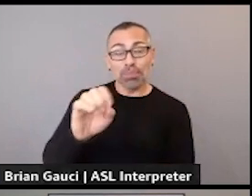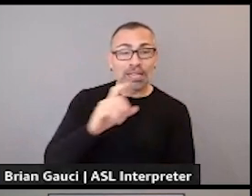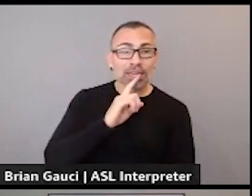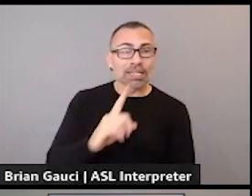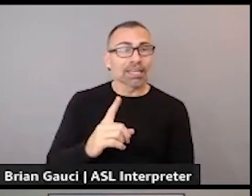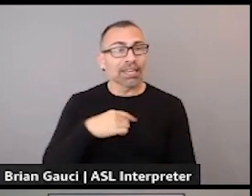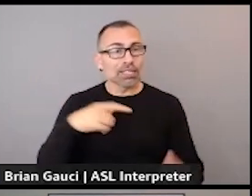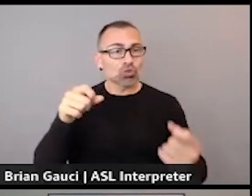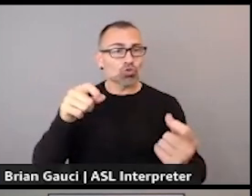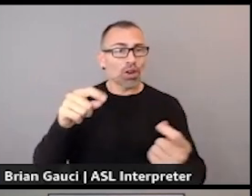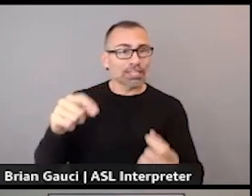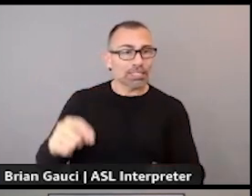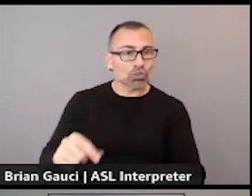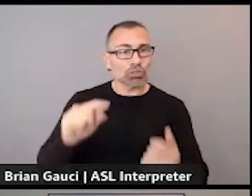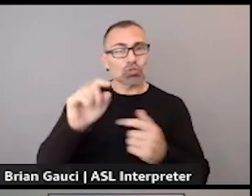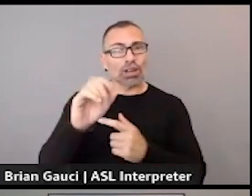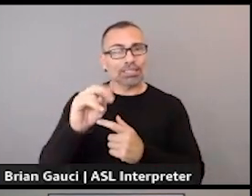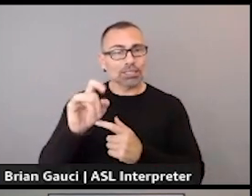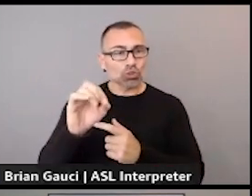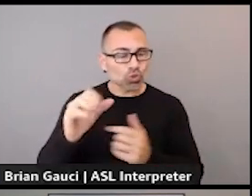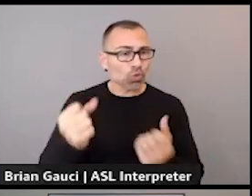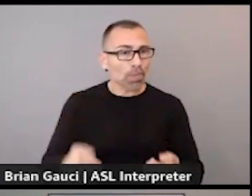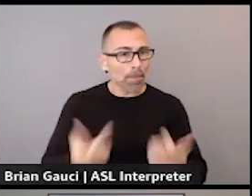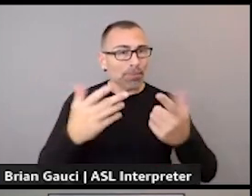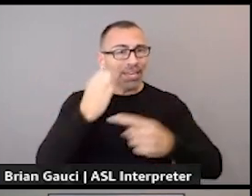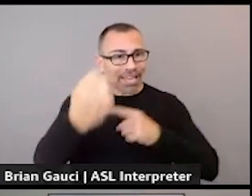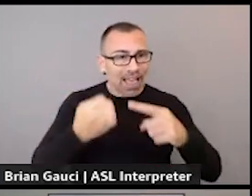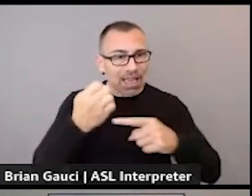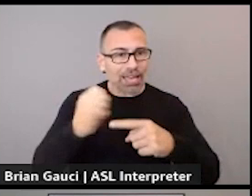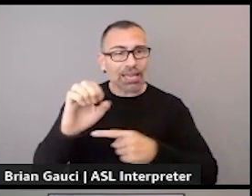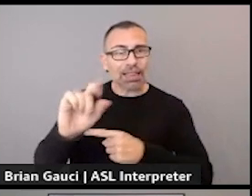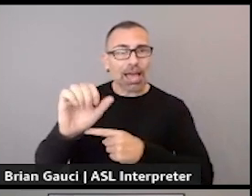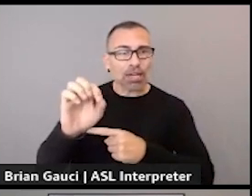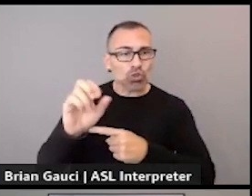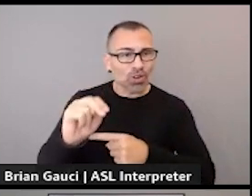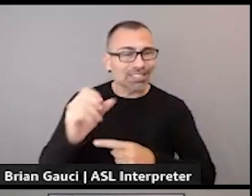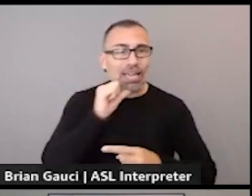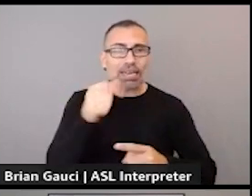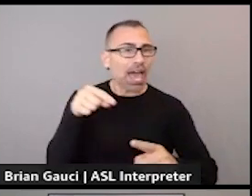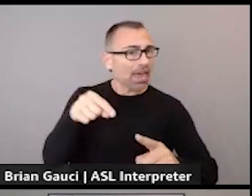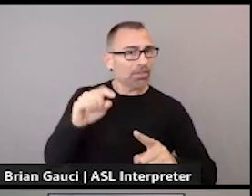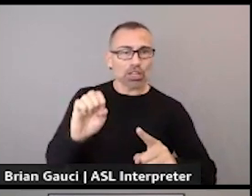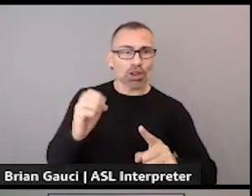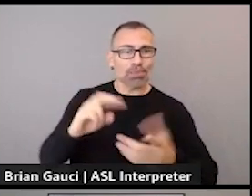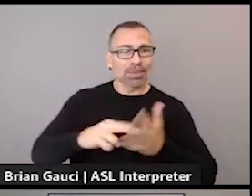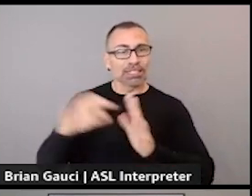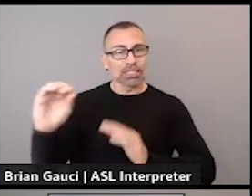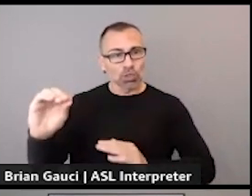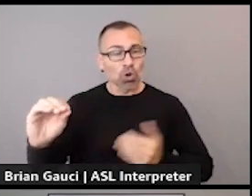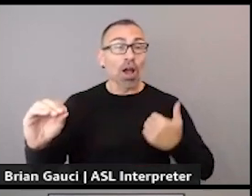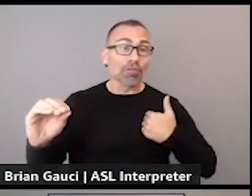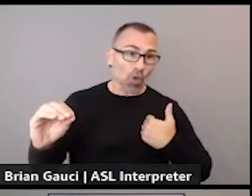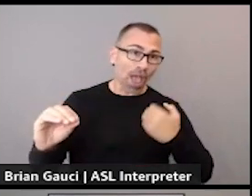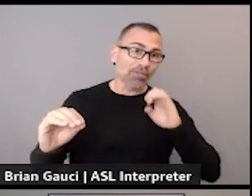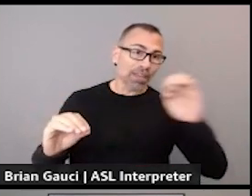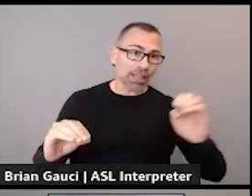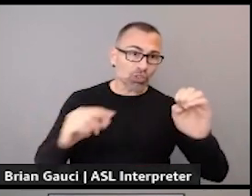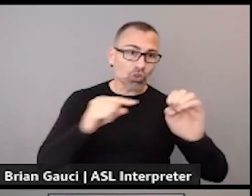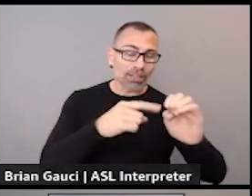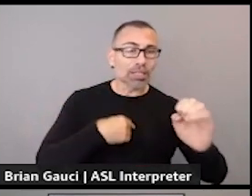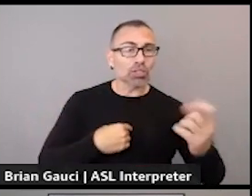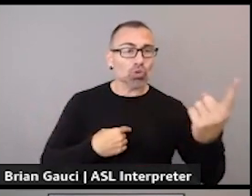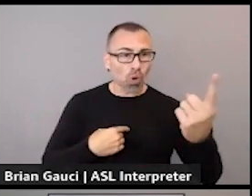do know. Amazon will be there exposing those features through Amazon Braket, and you guys will be working on it. Yep. And one of the things